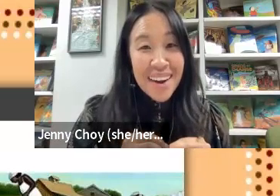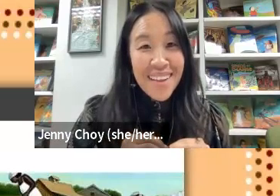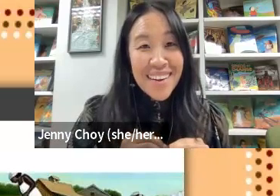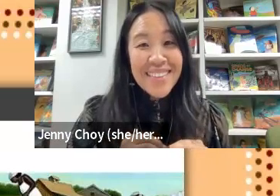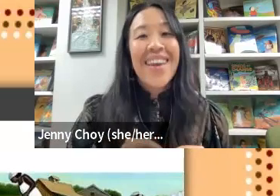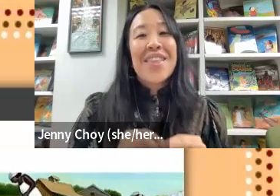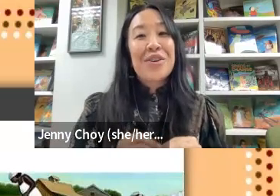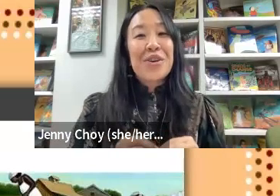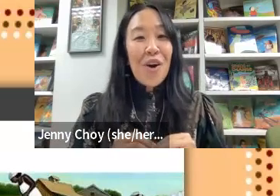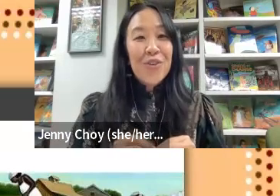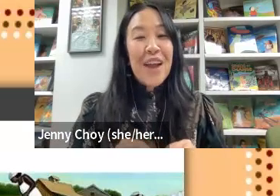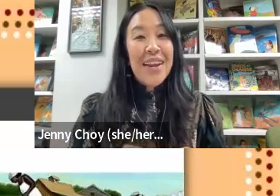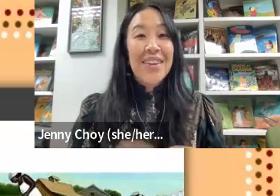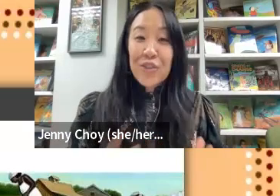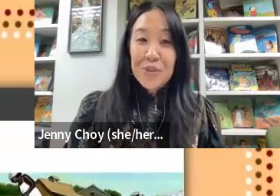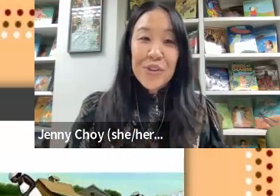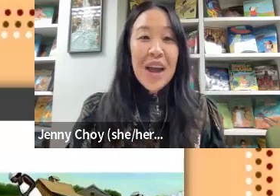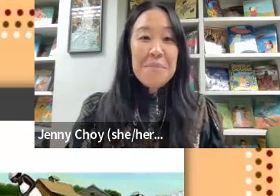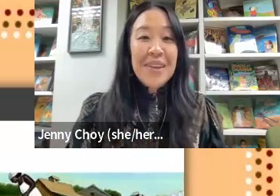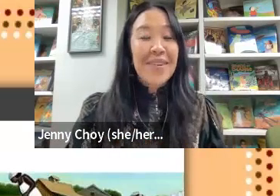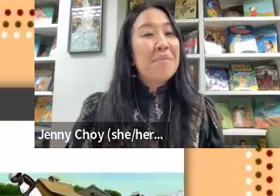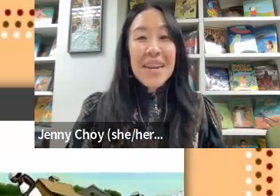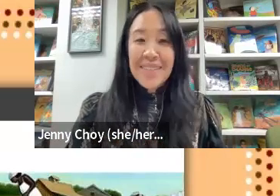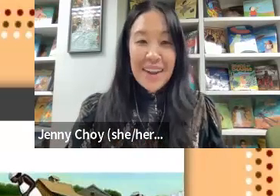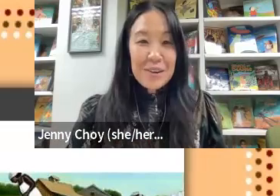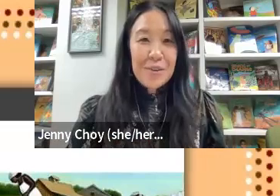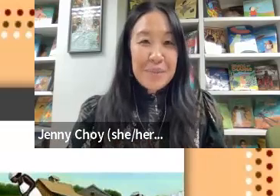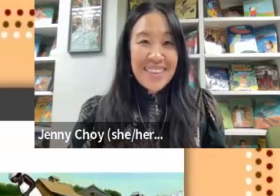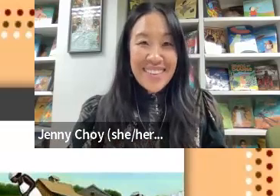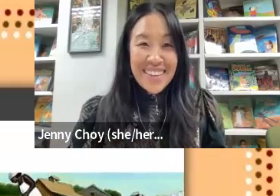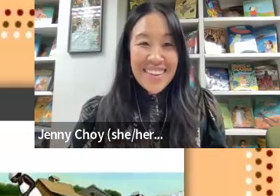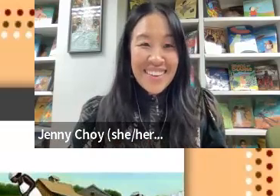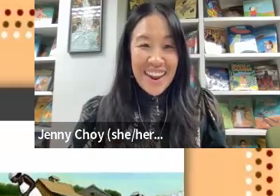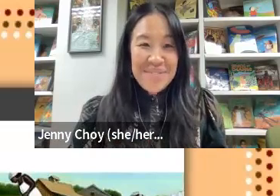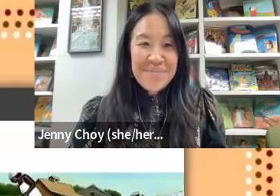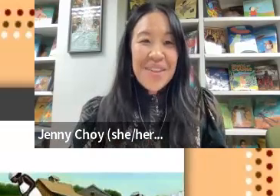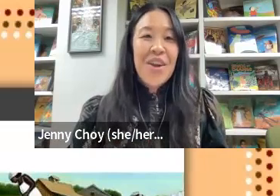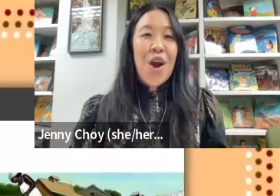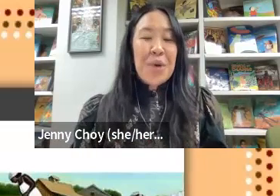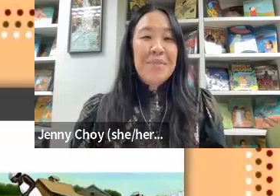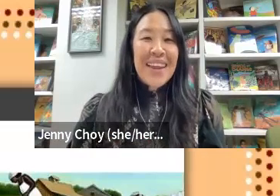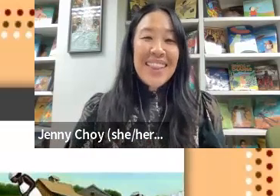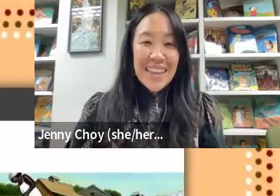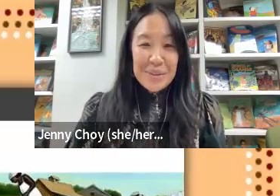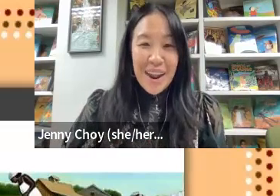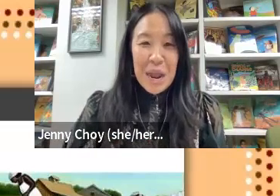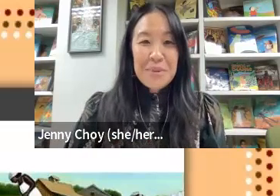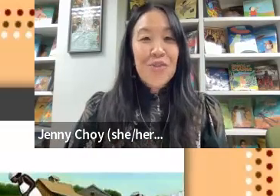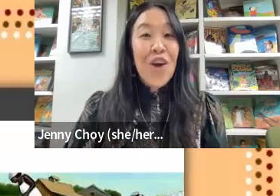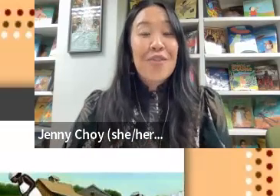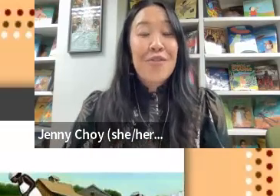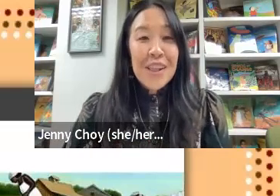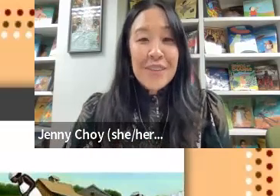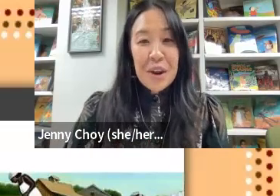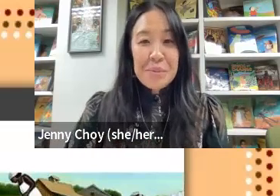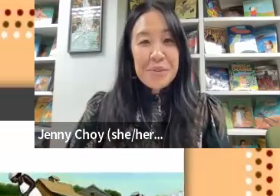recent catalogs. There you'll also find digital review copies of many of the titles we'll be discussing today. Our website, Lee&Low.com, is